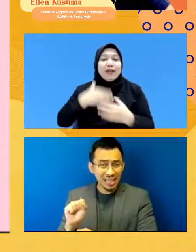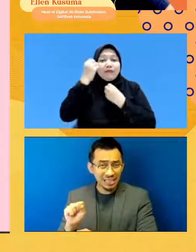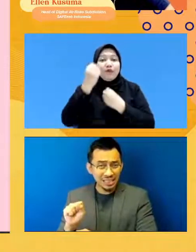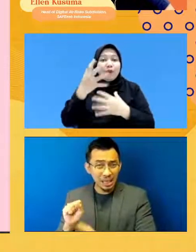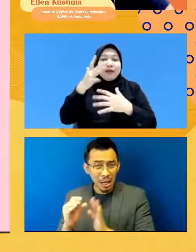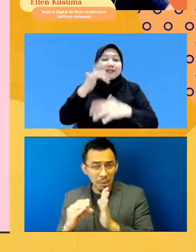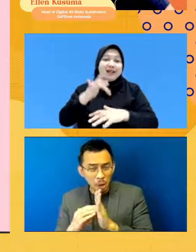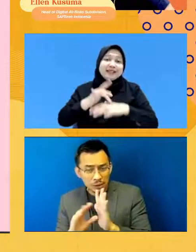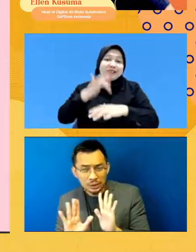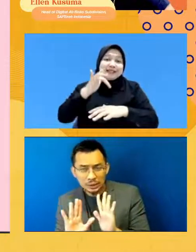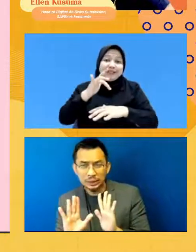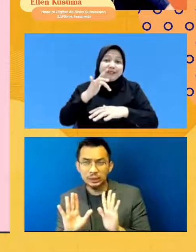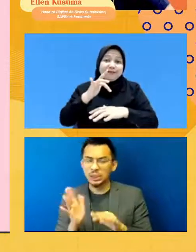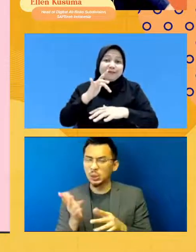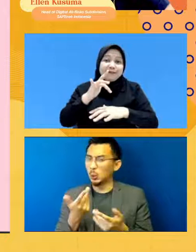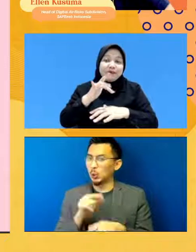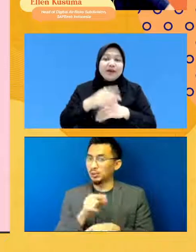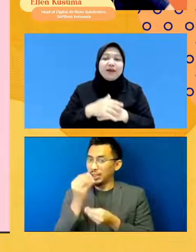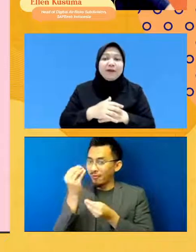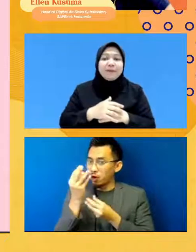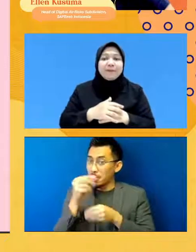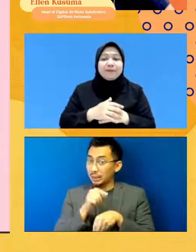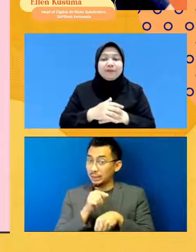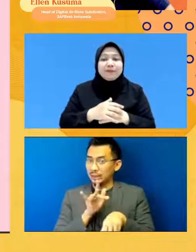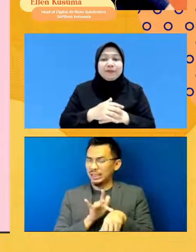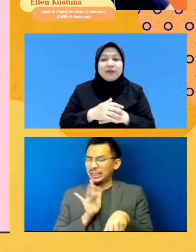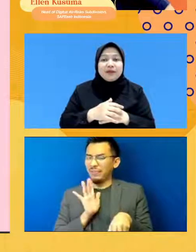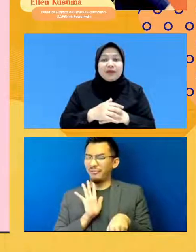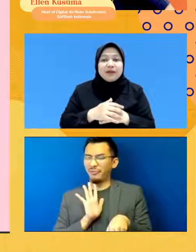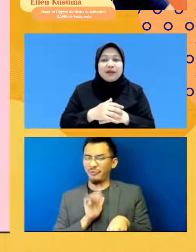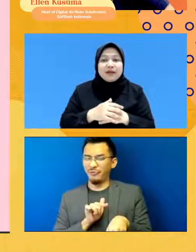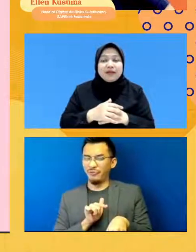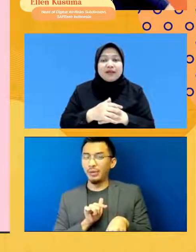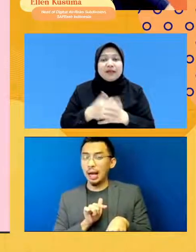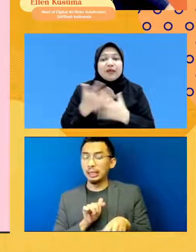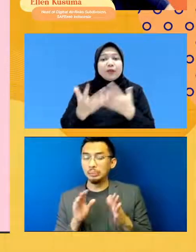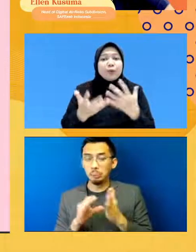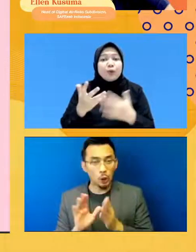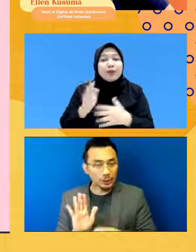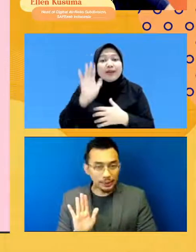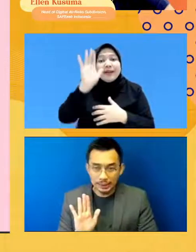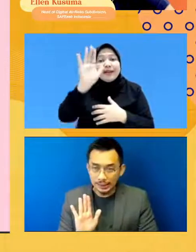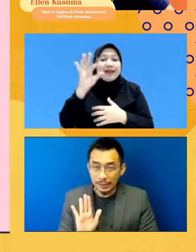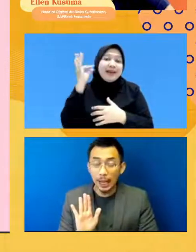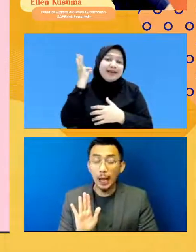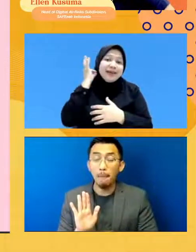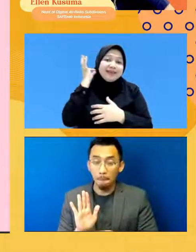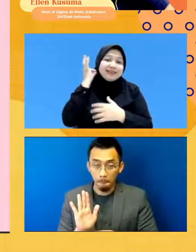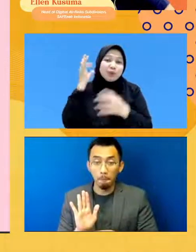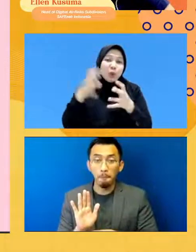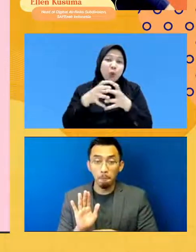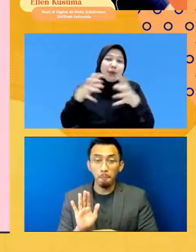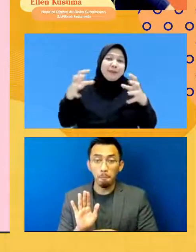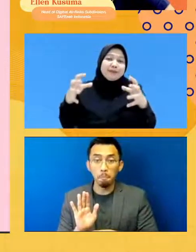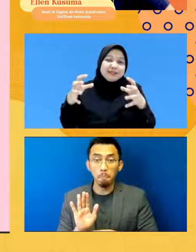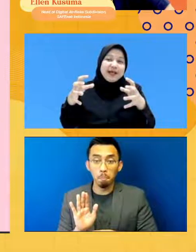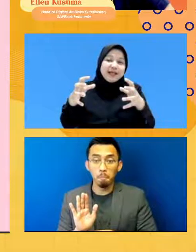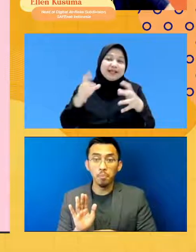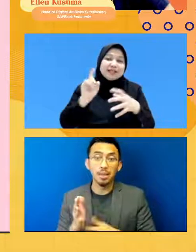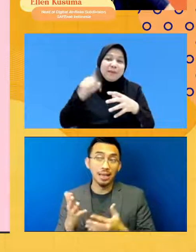sensitive because it could poses some higher risk if the public know about